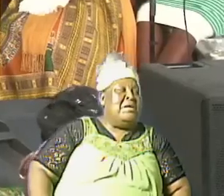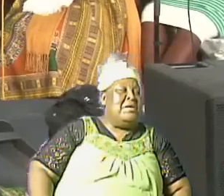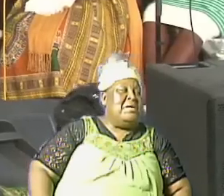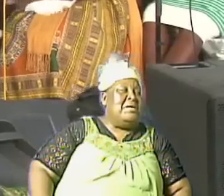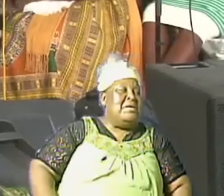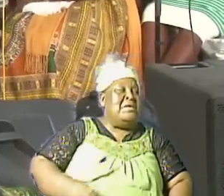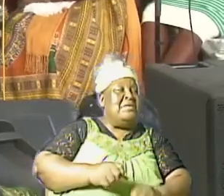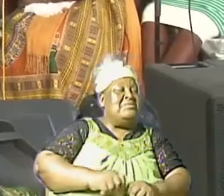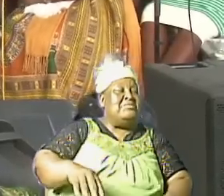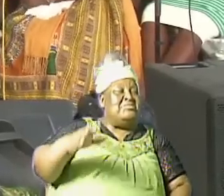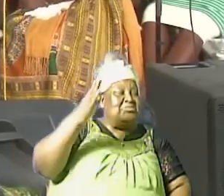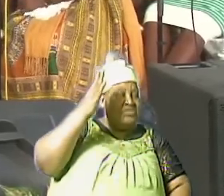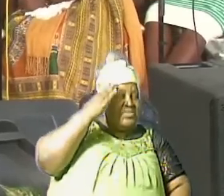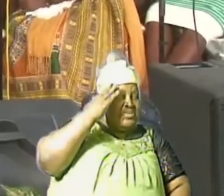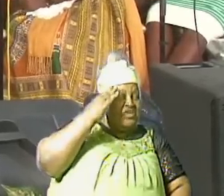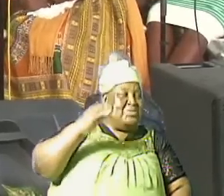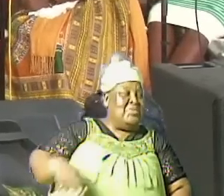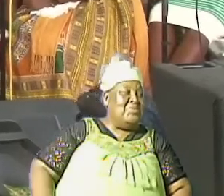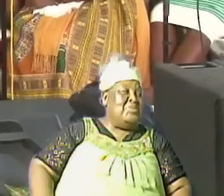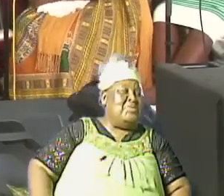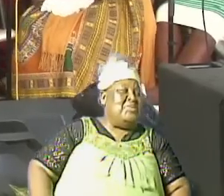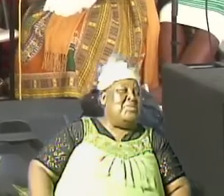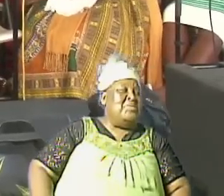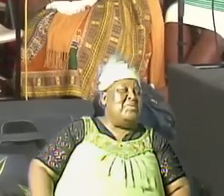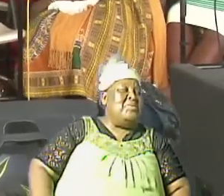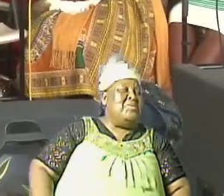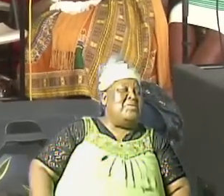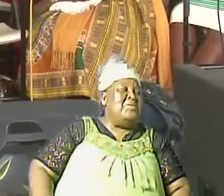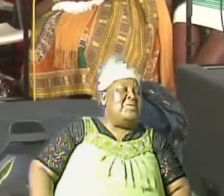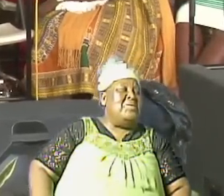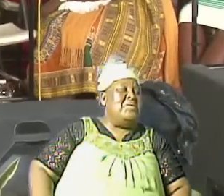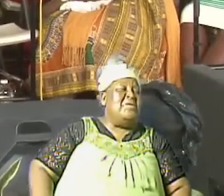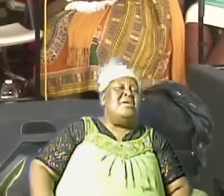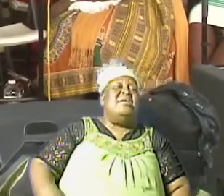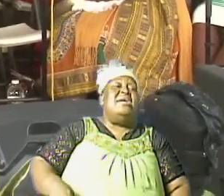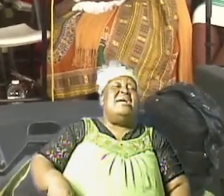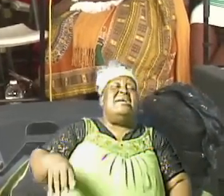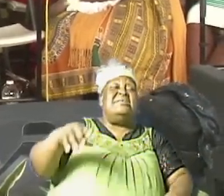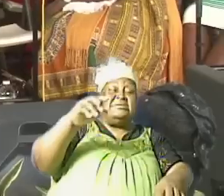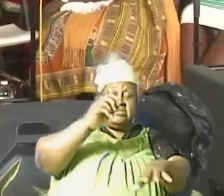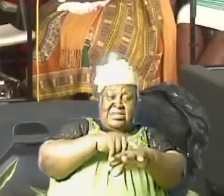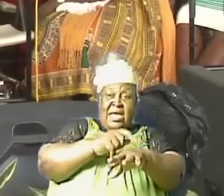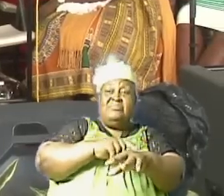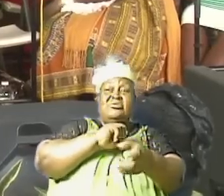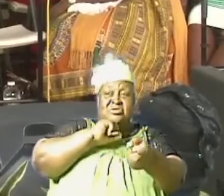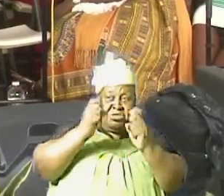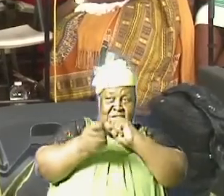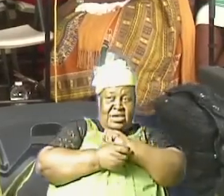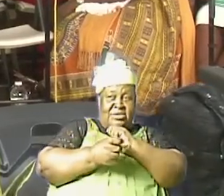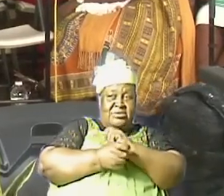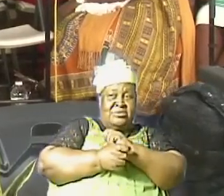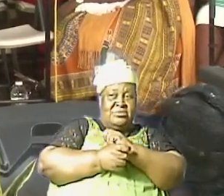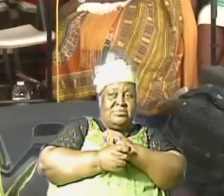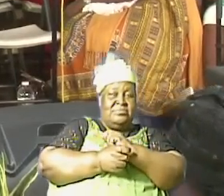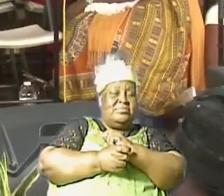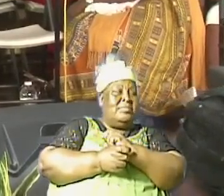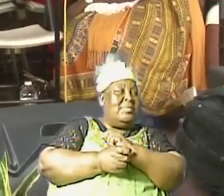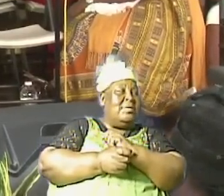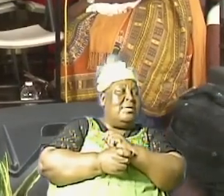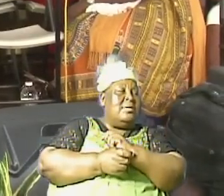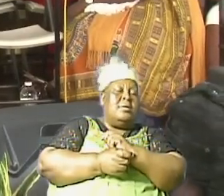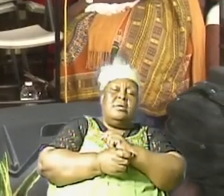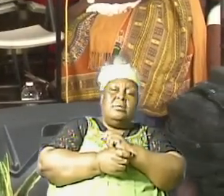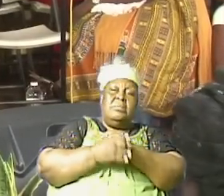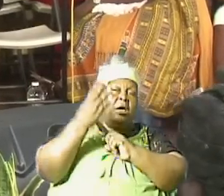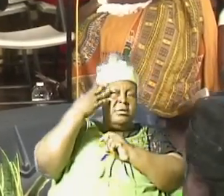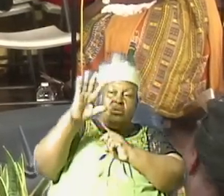I just know one thing. Raye, it's futile to try to change her. Just